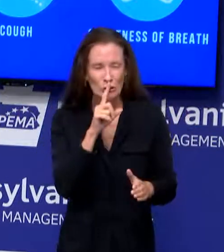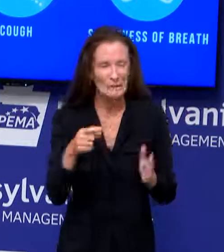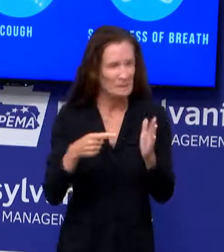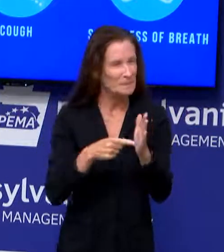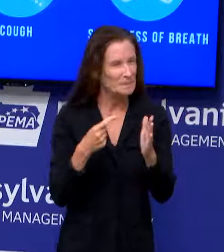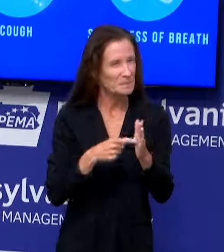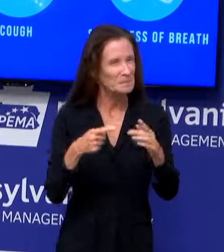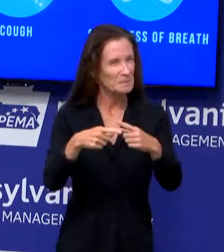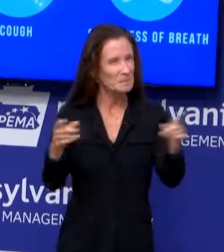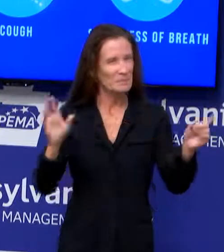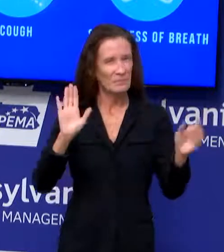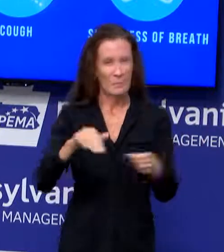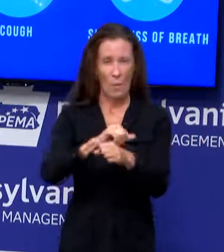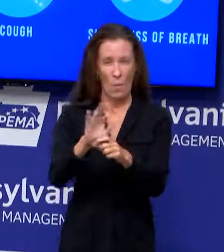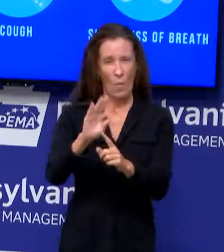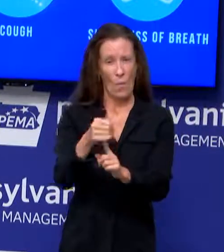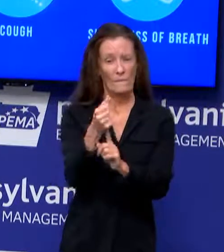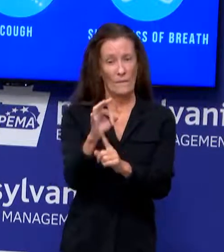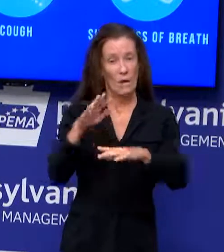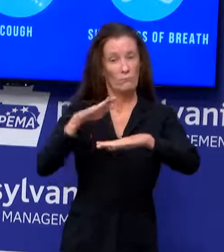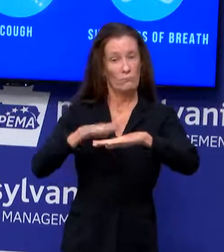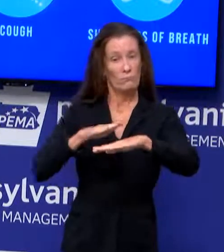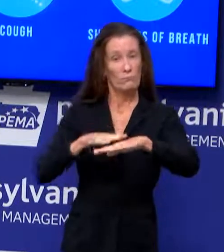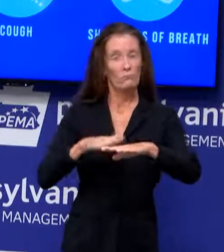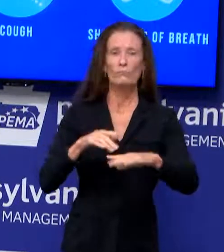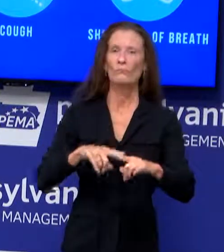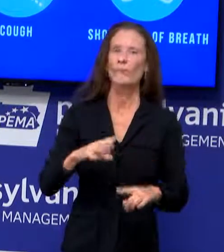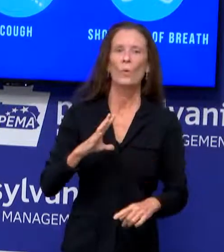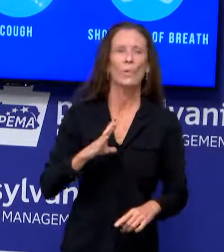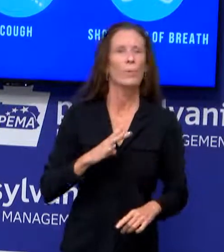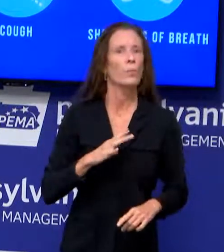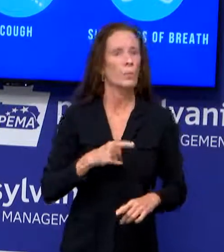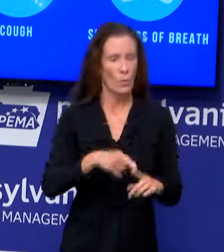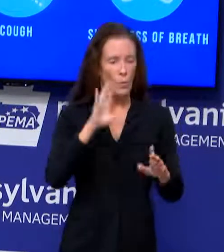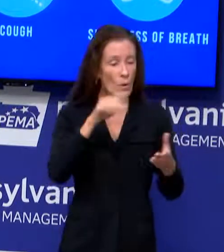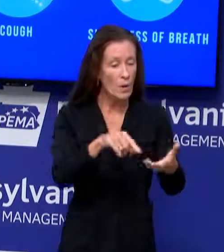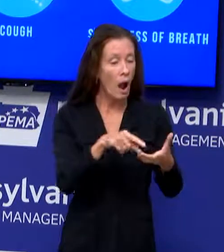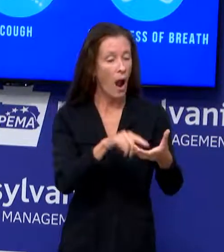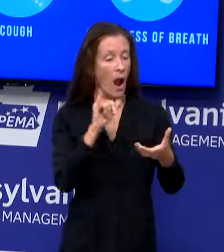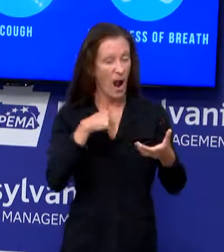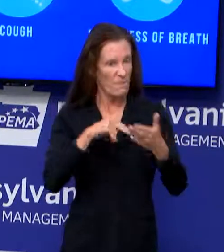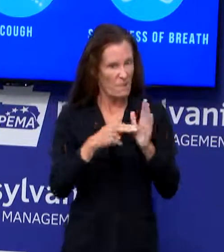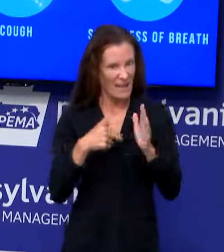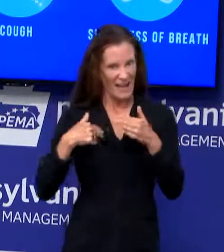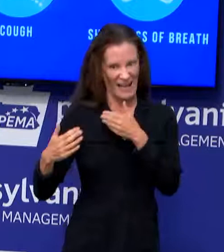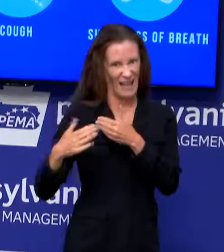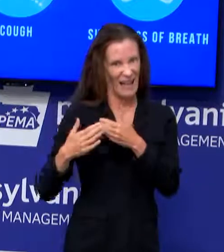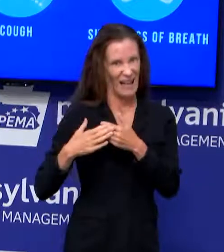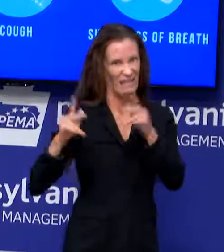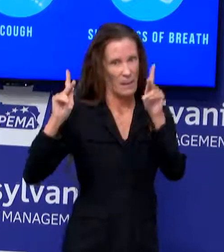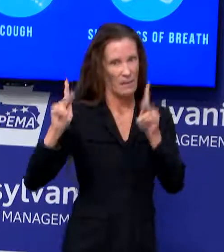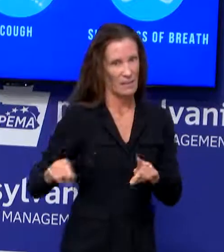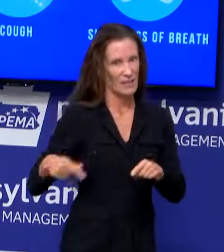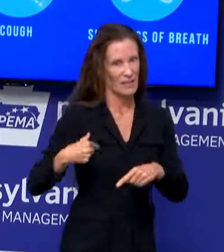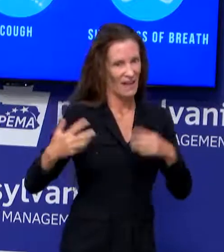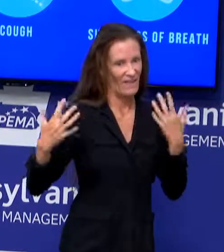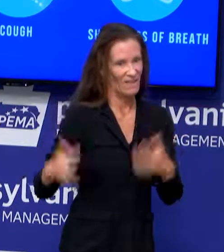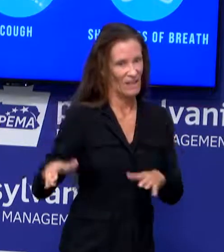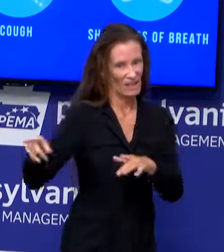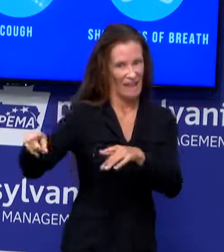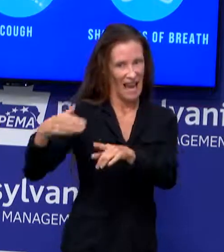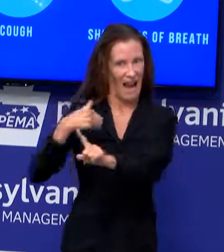PA comes in. The app will be able to use exposure notification